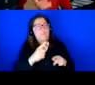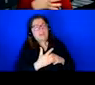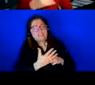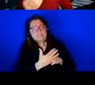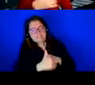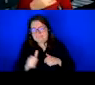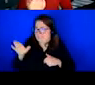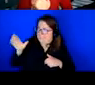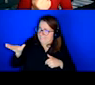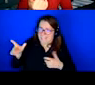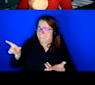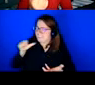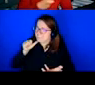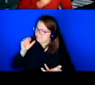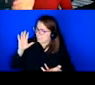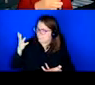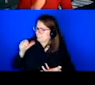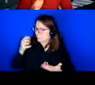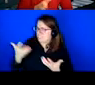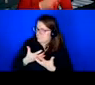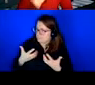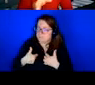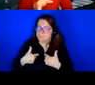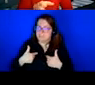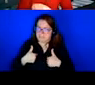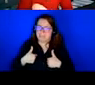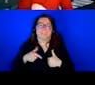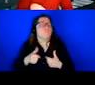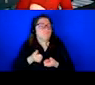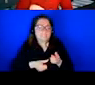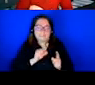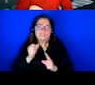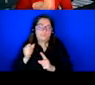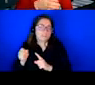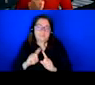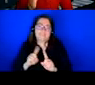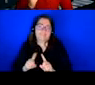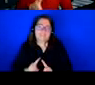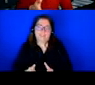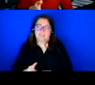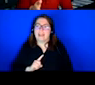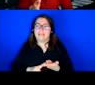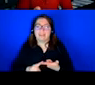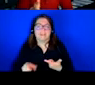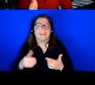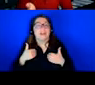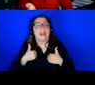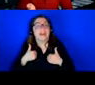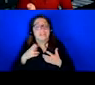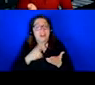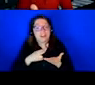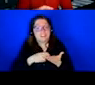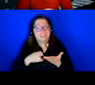too, because each situation is different. So it's good to kind of just acknowledge that as well. And then have the honest conversations